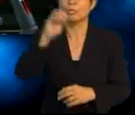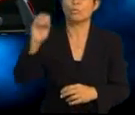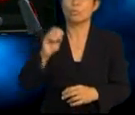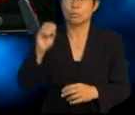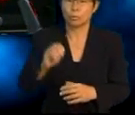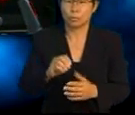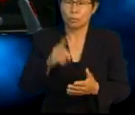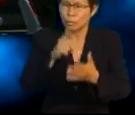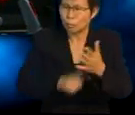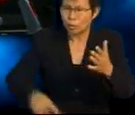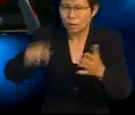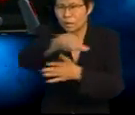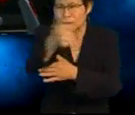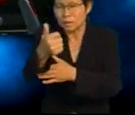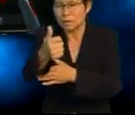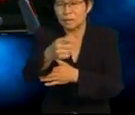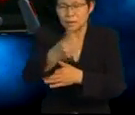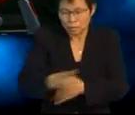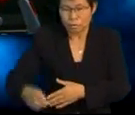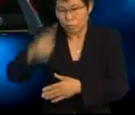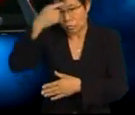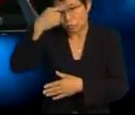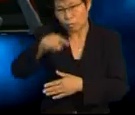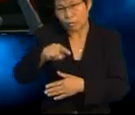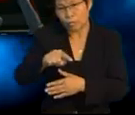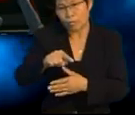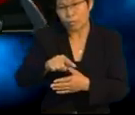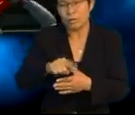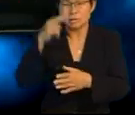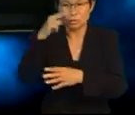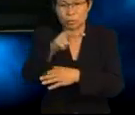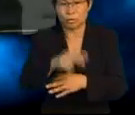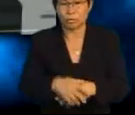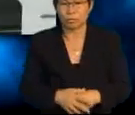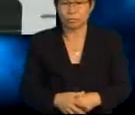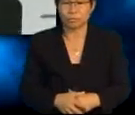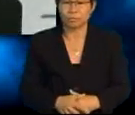Ooh, there is another device over there. Let's take a look.